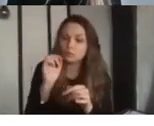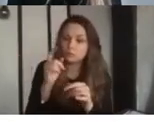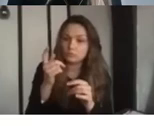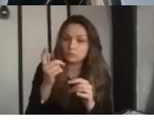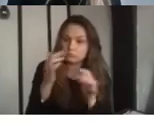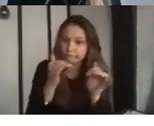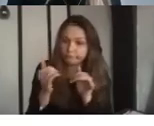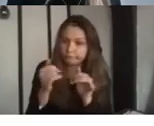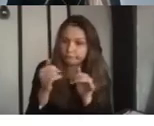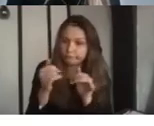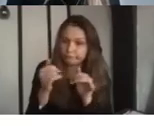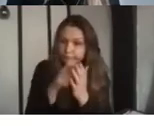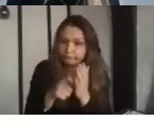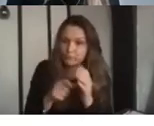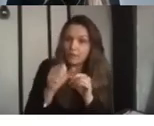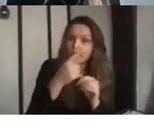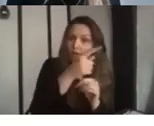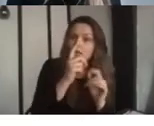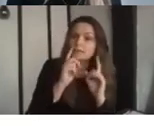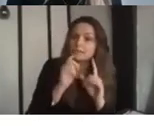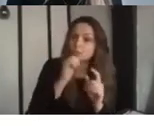upskill prior to starting the course.